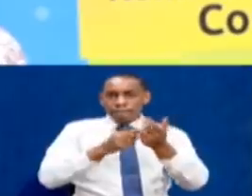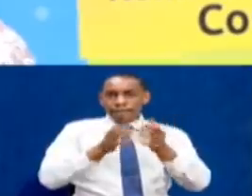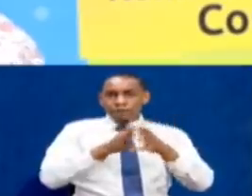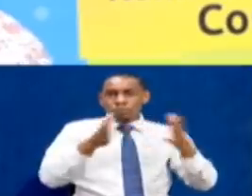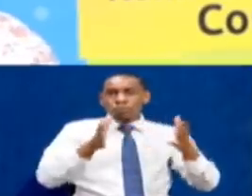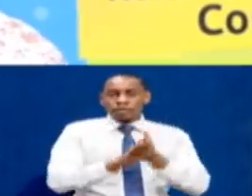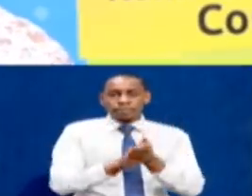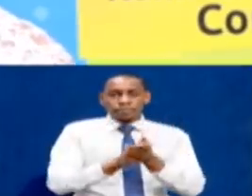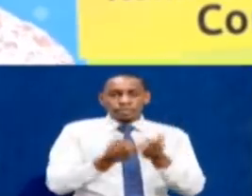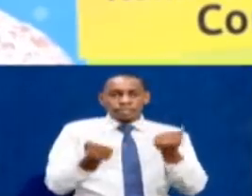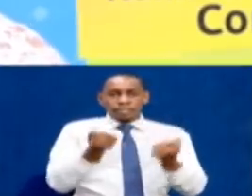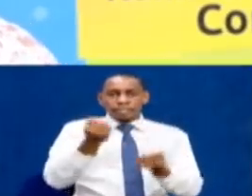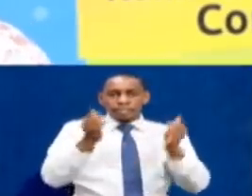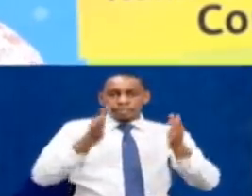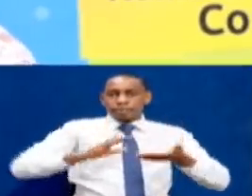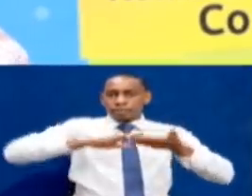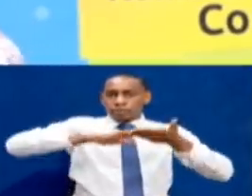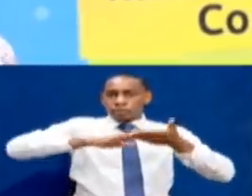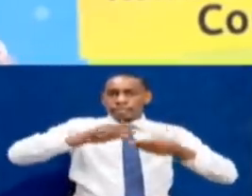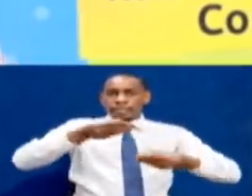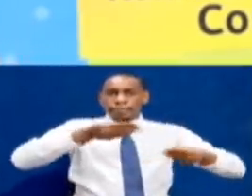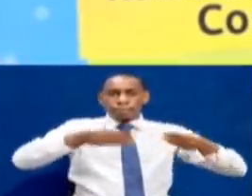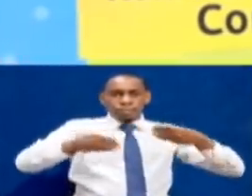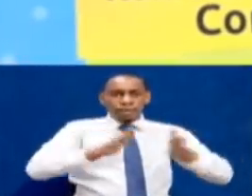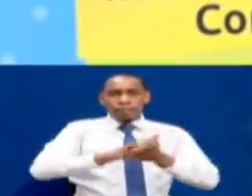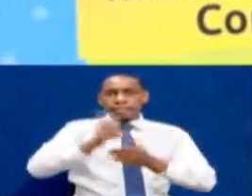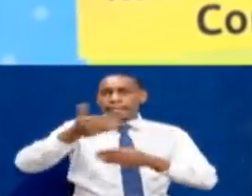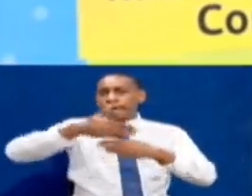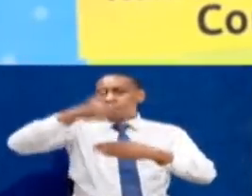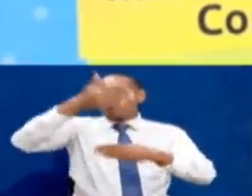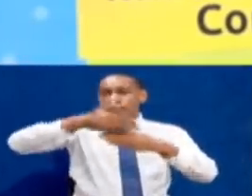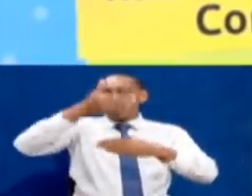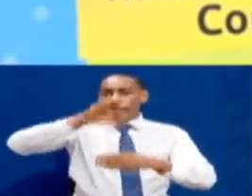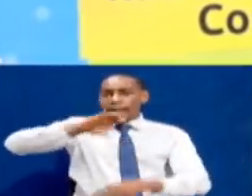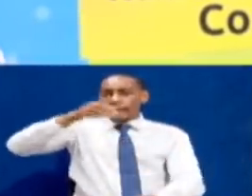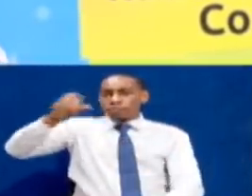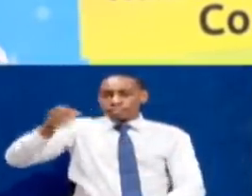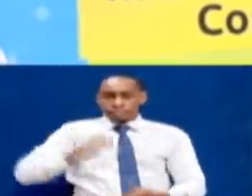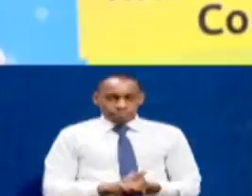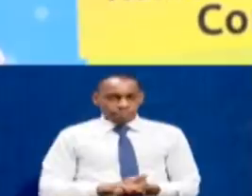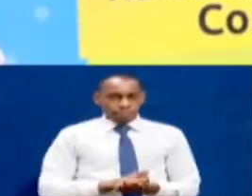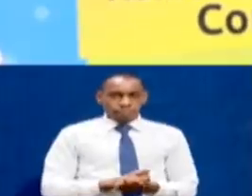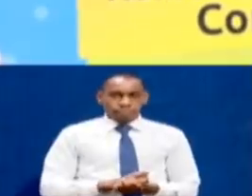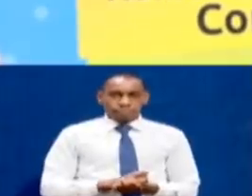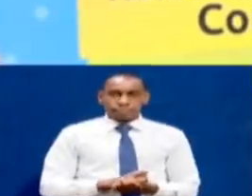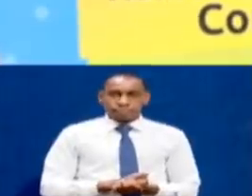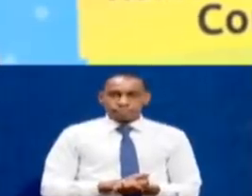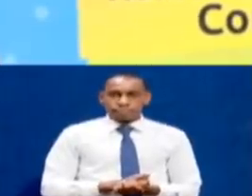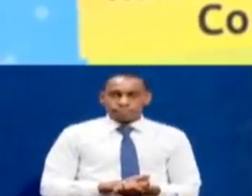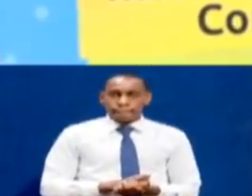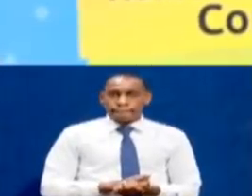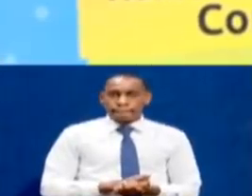from truck drivers in Busia and the other border counties.